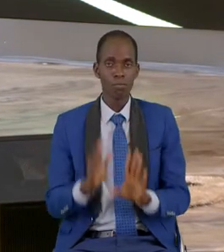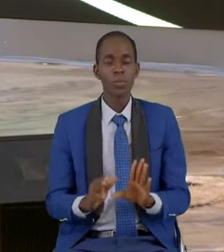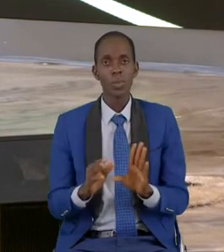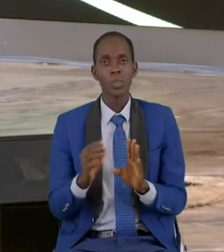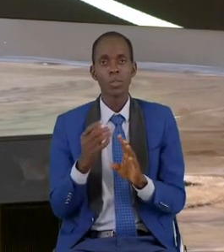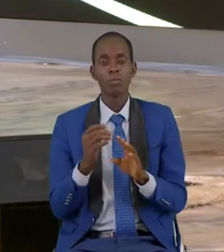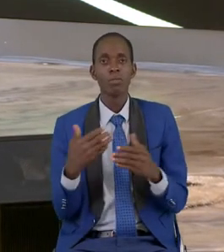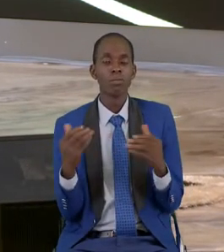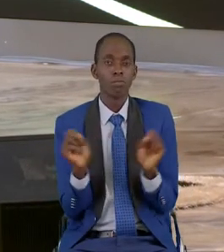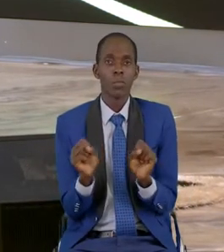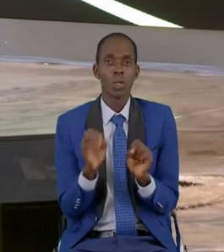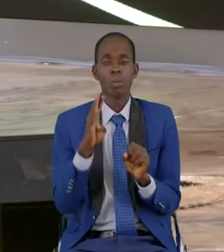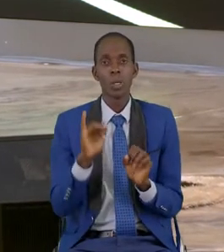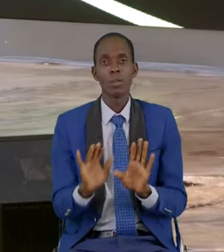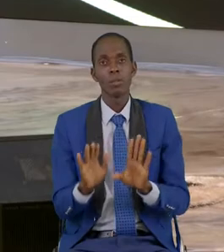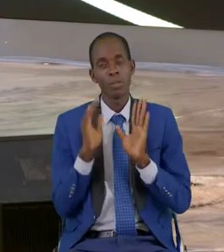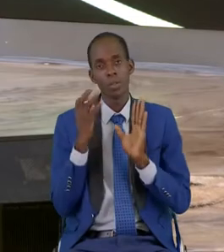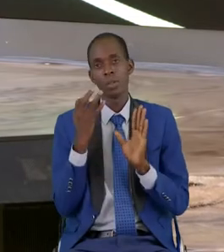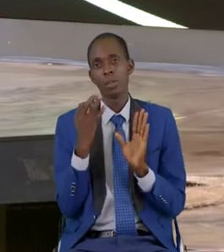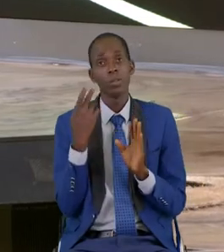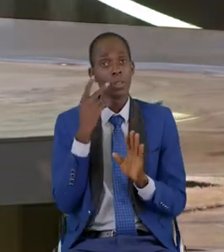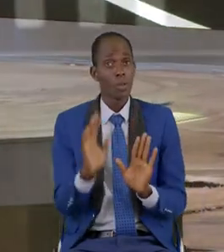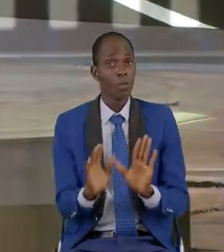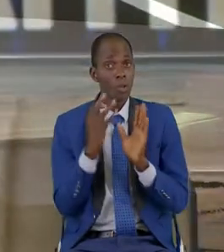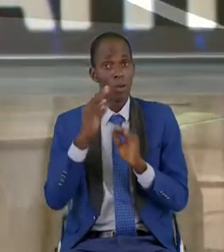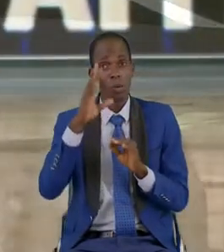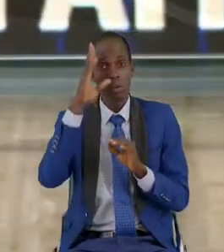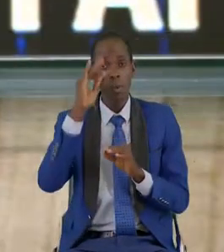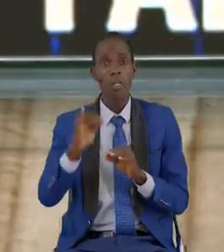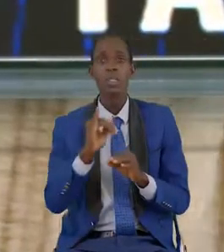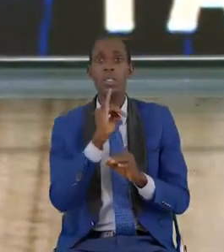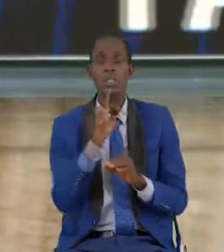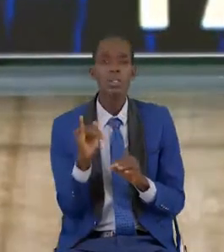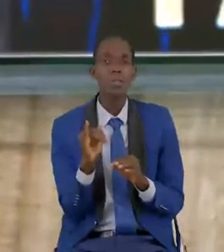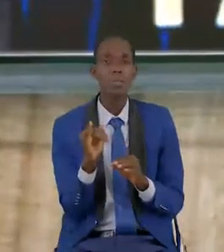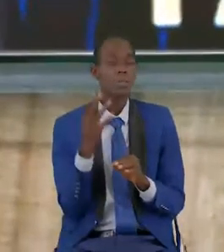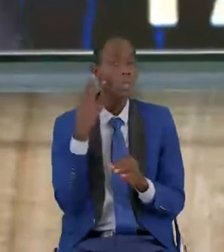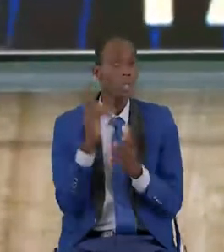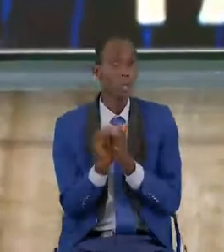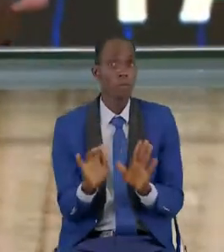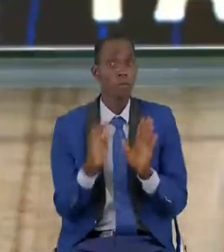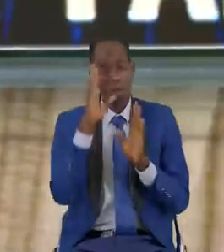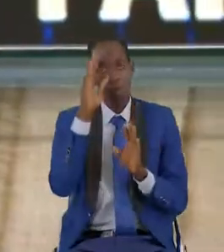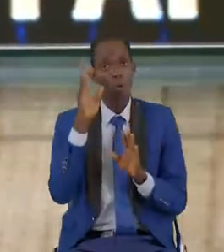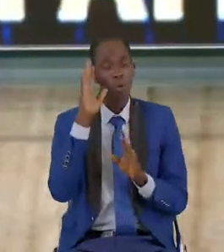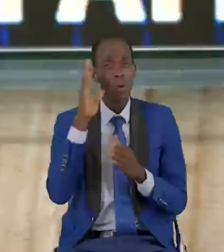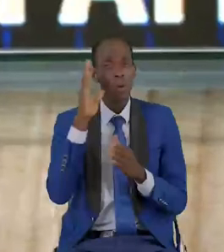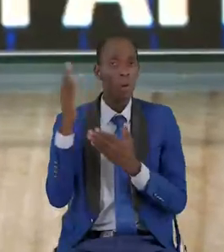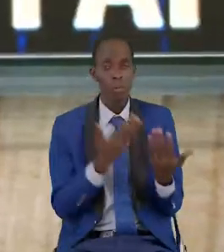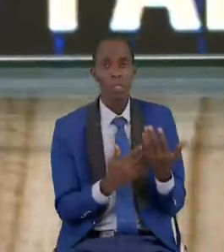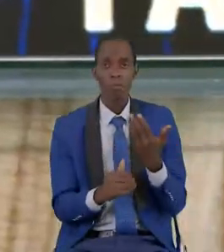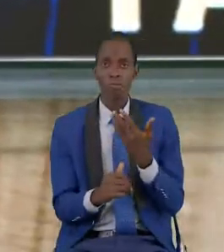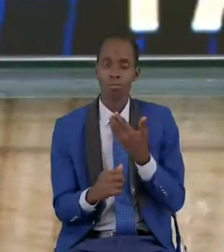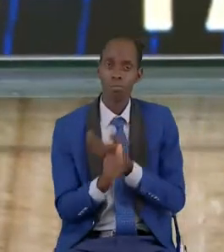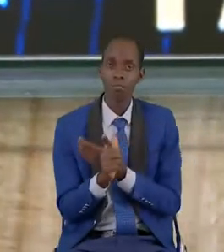man is very, very dangerous. The fear of man will bring a snare. The fear of